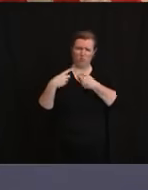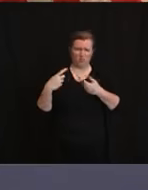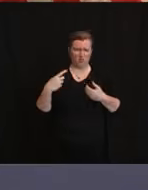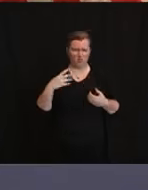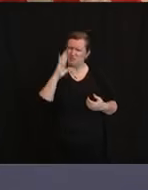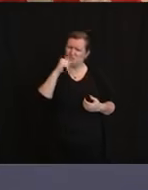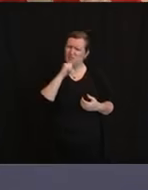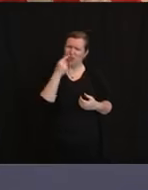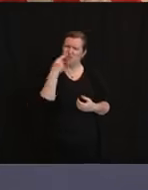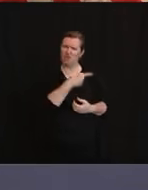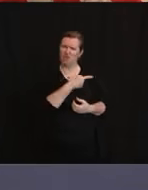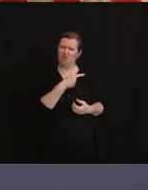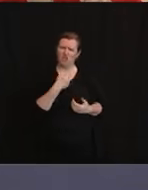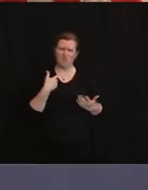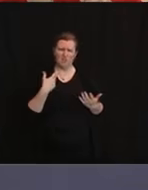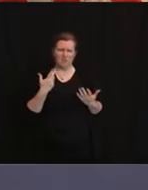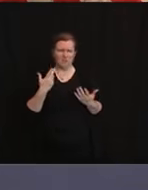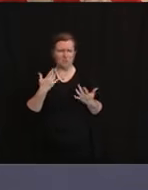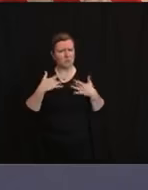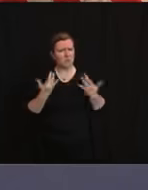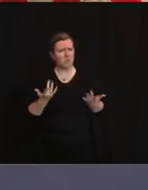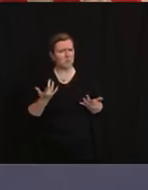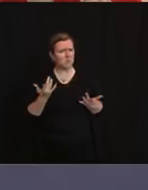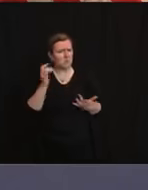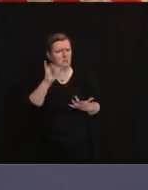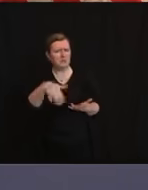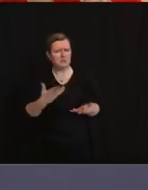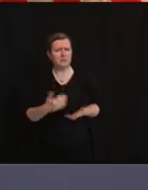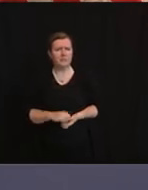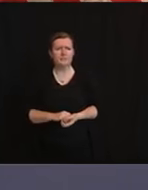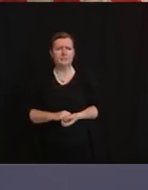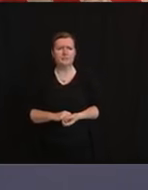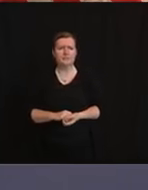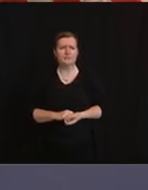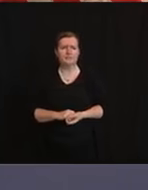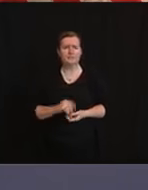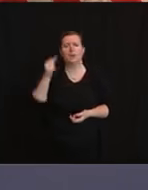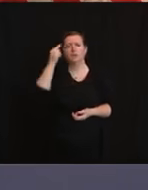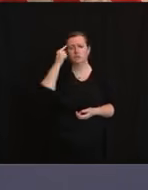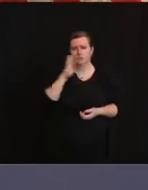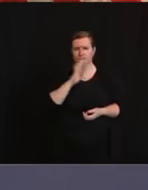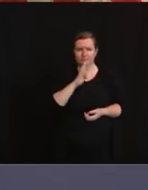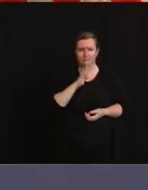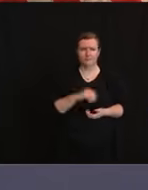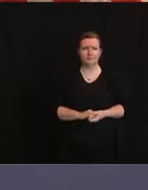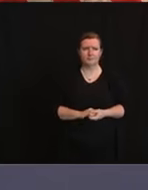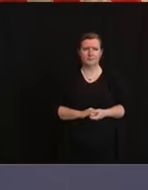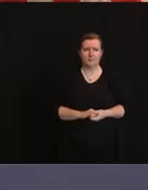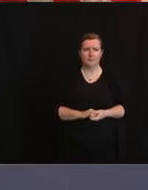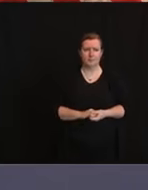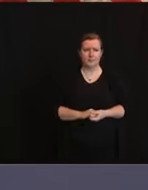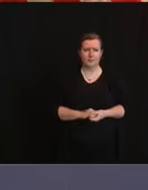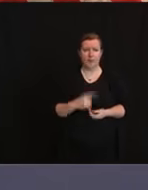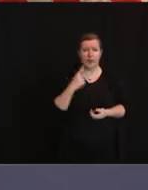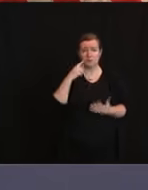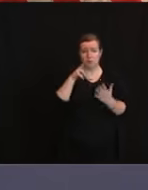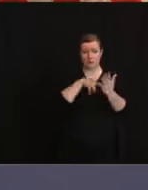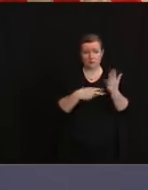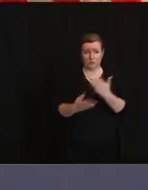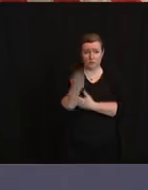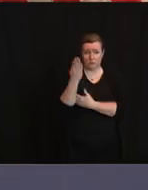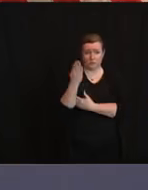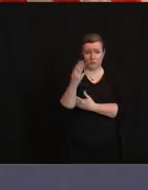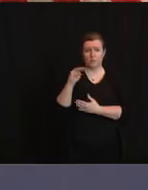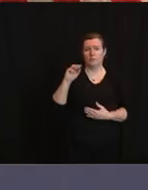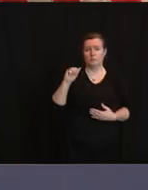I literally, I just read this morning that Mark had resigned. I met Mark when he was in uniform